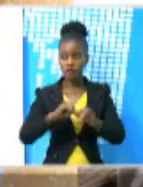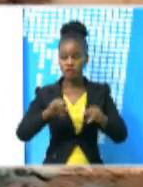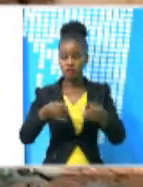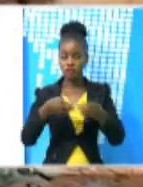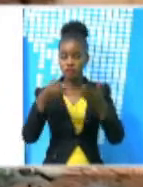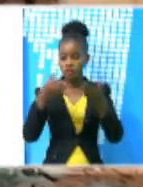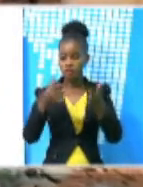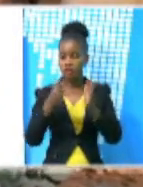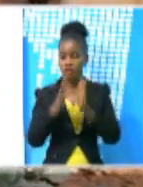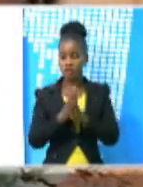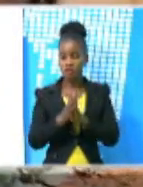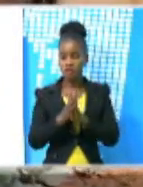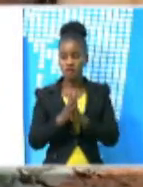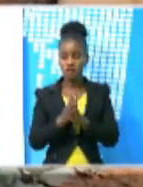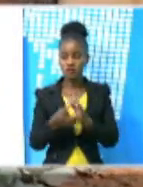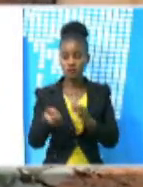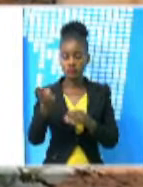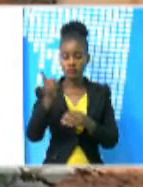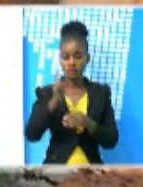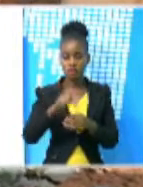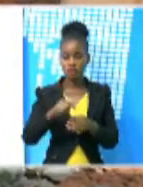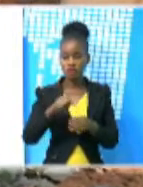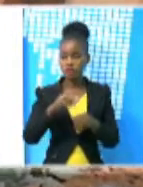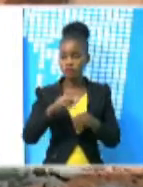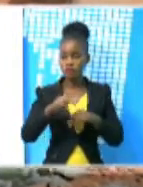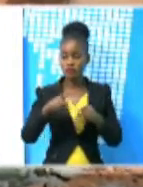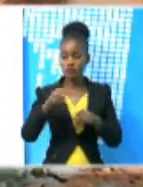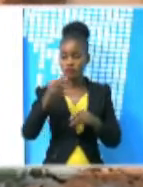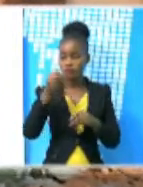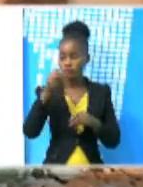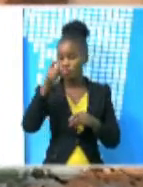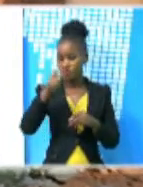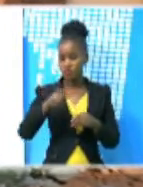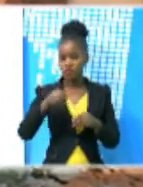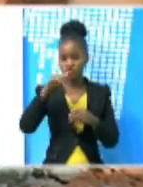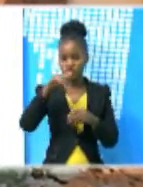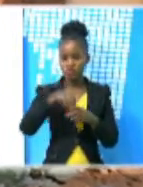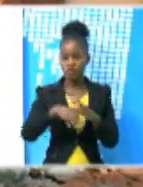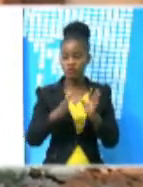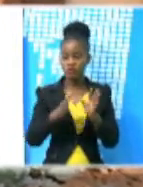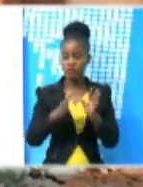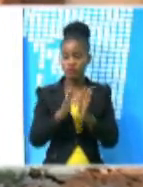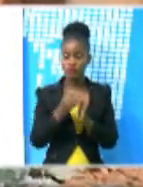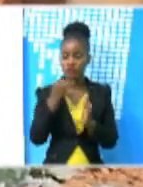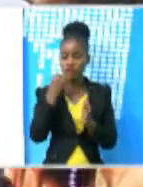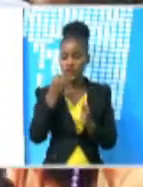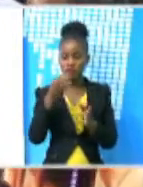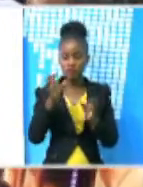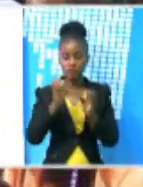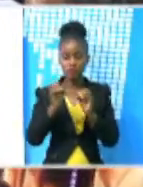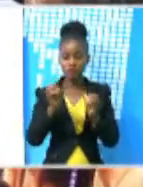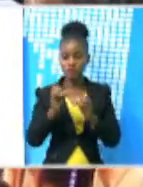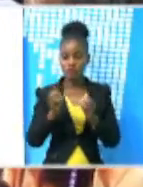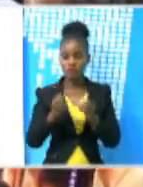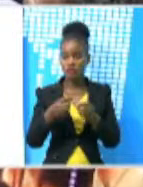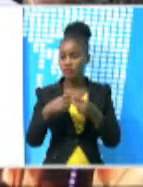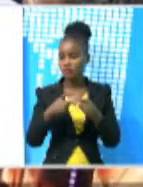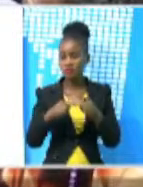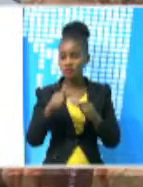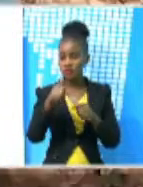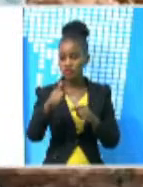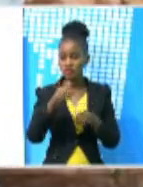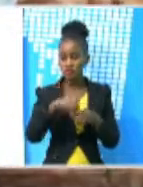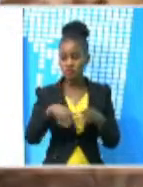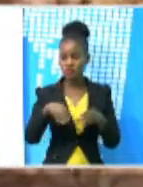their. Valeria Kabuye, a member of Toyombeche Farmers in Ramutasia, says there is no longer great productivity in